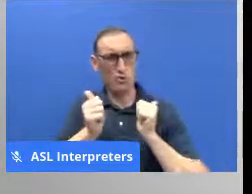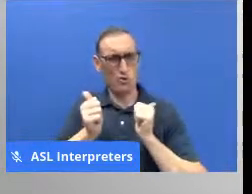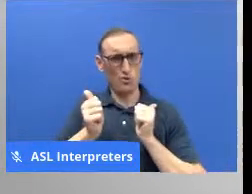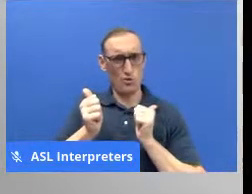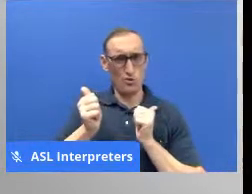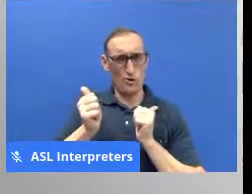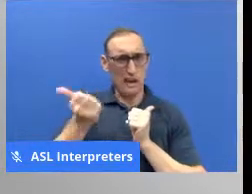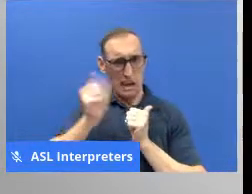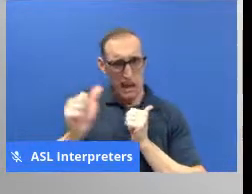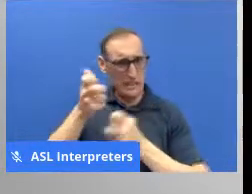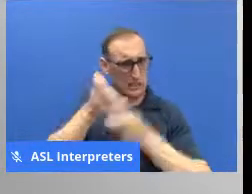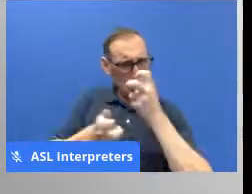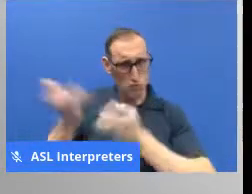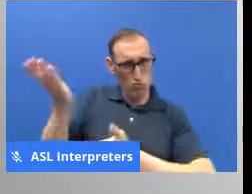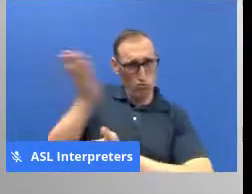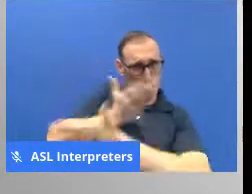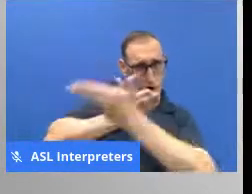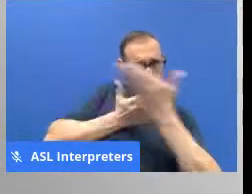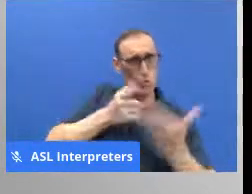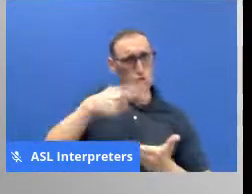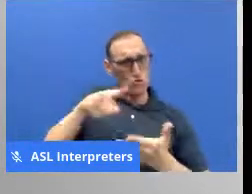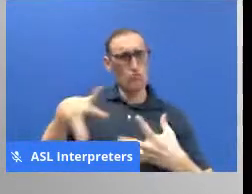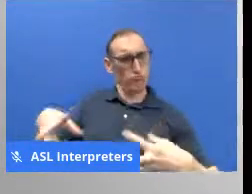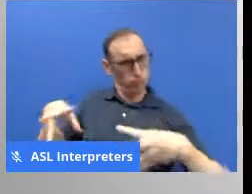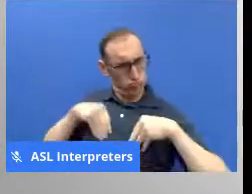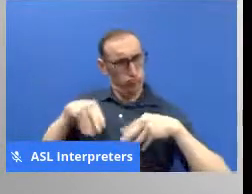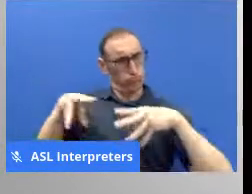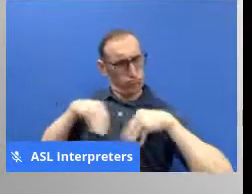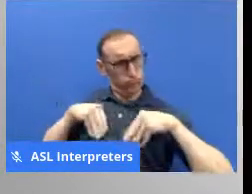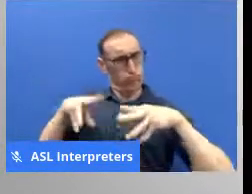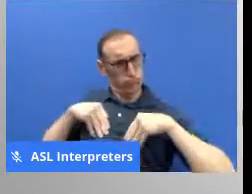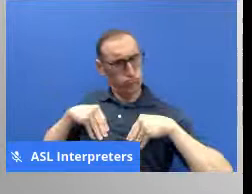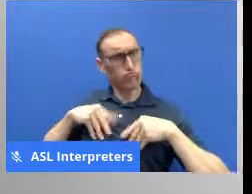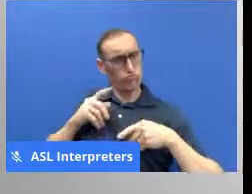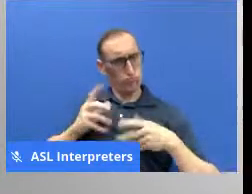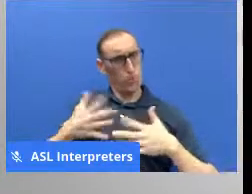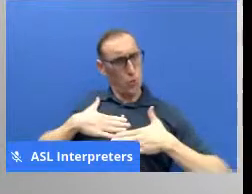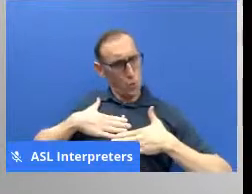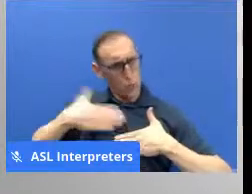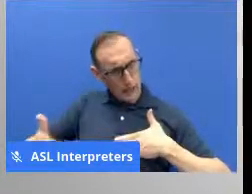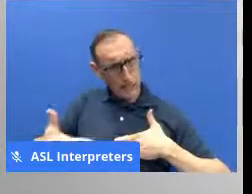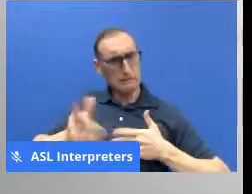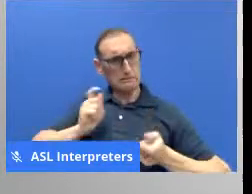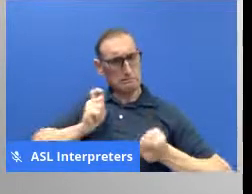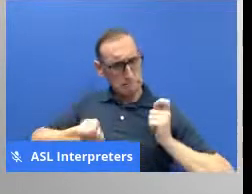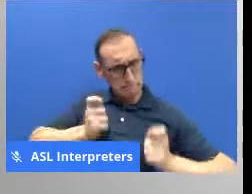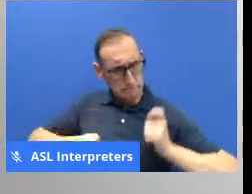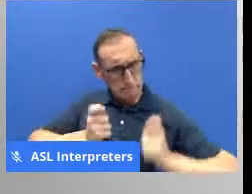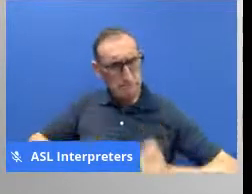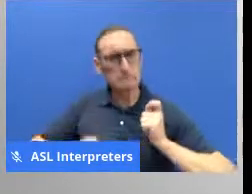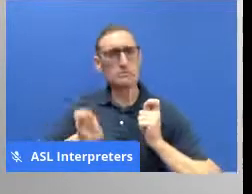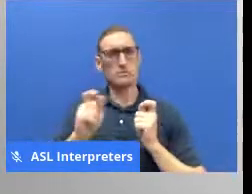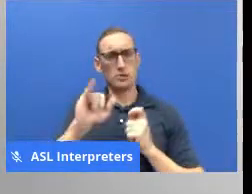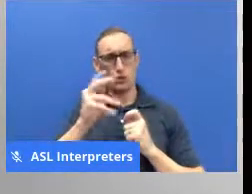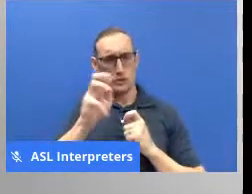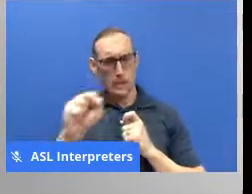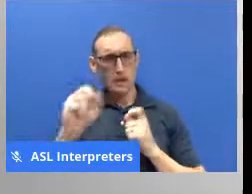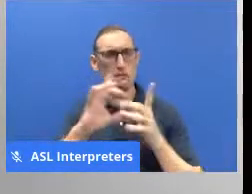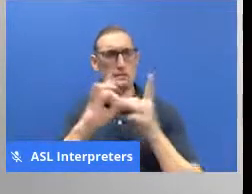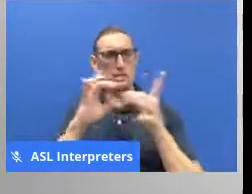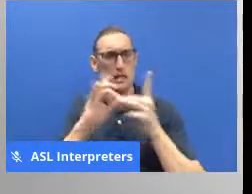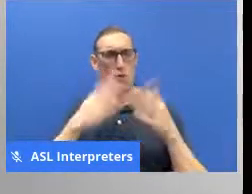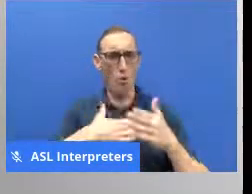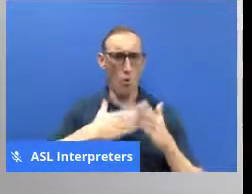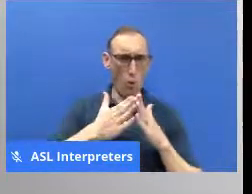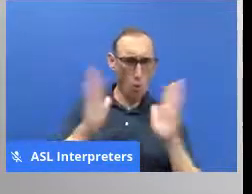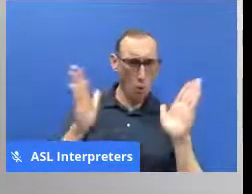the issues that were presented by Cognia. And as James said, just being open and honest and reflective about where